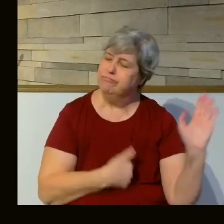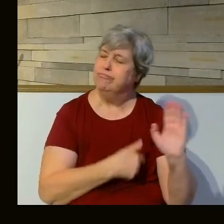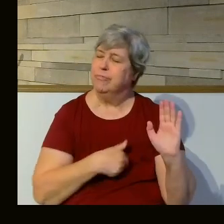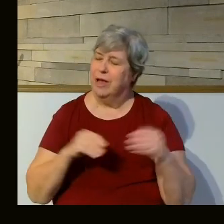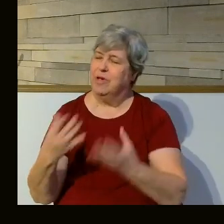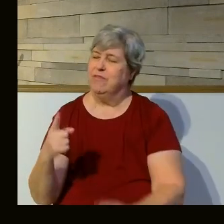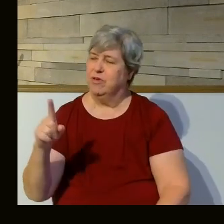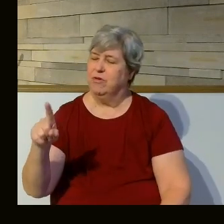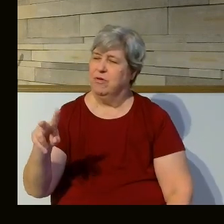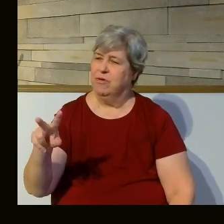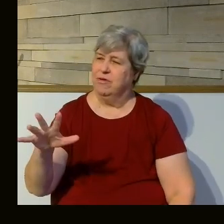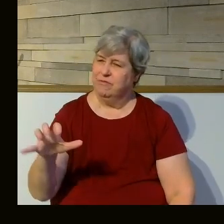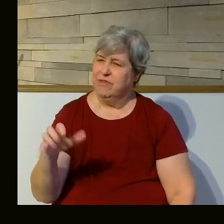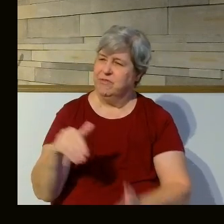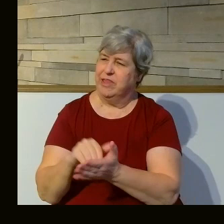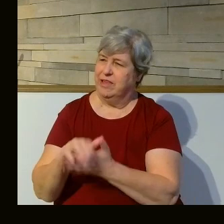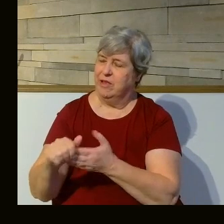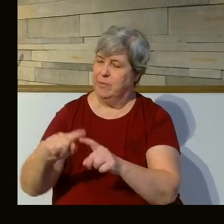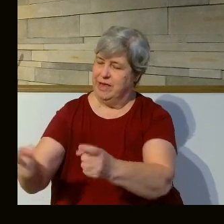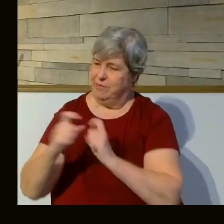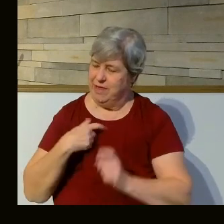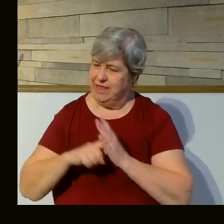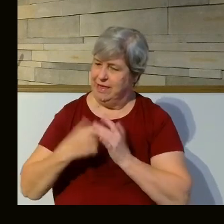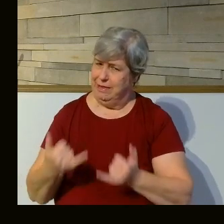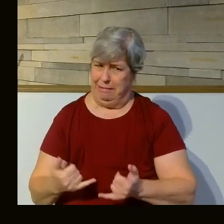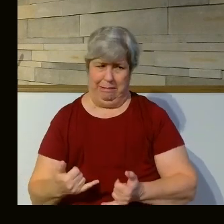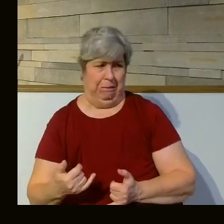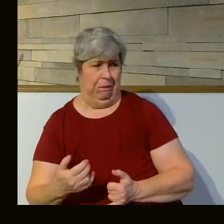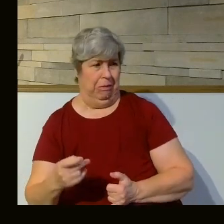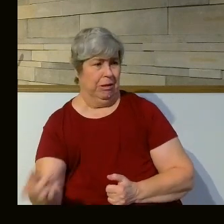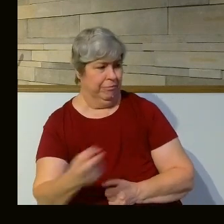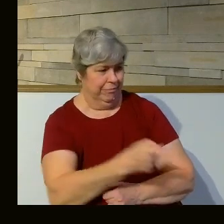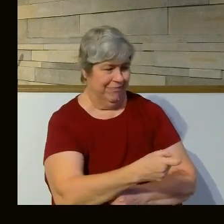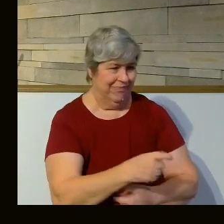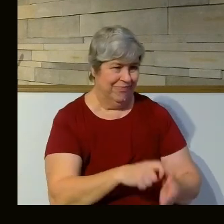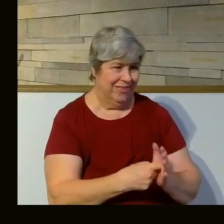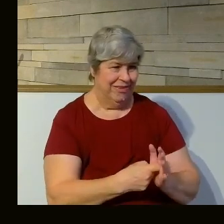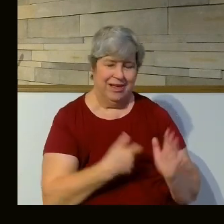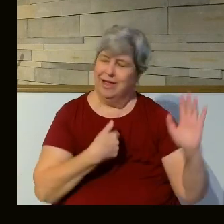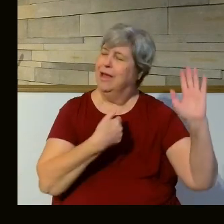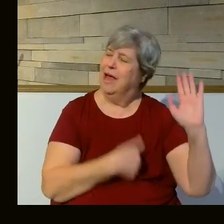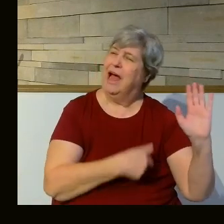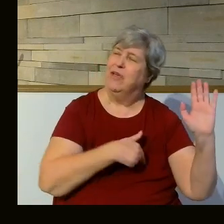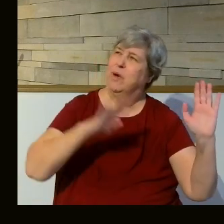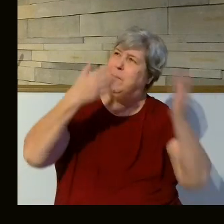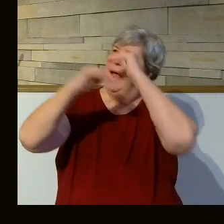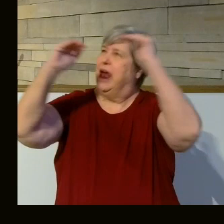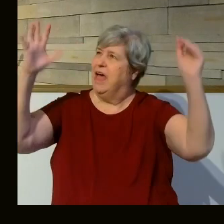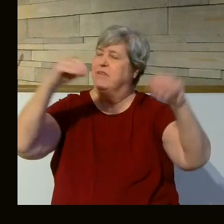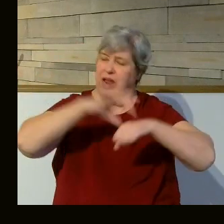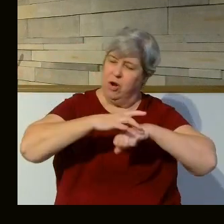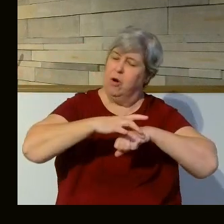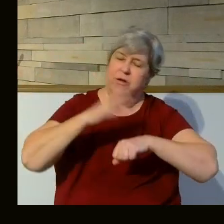you $500,000 for it, all right, but give me the keys now. And so, of course, you give me the keys now. And I swear by heaven and earth I'm going to